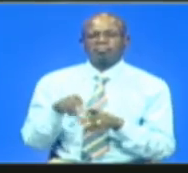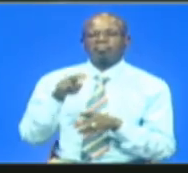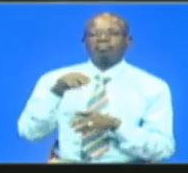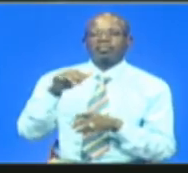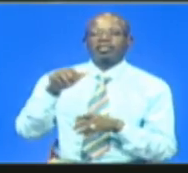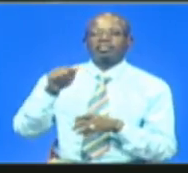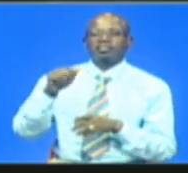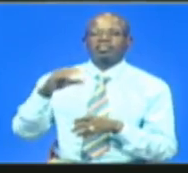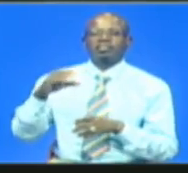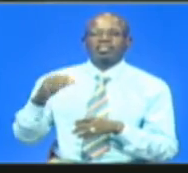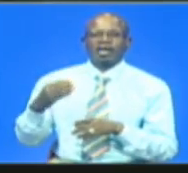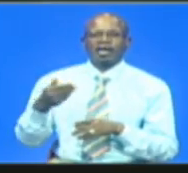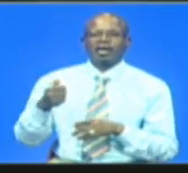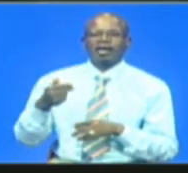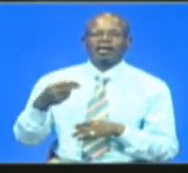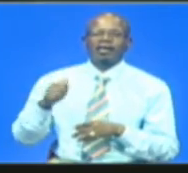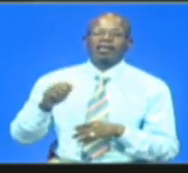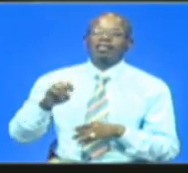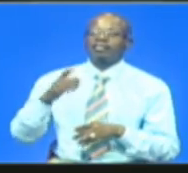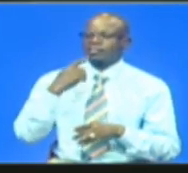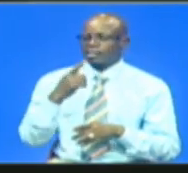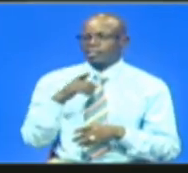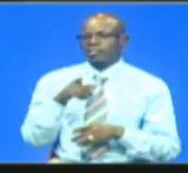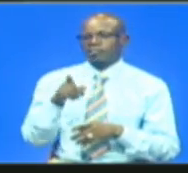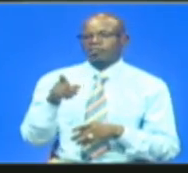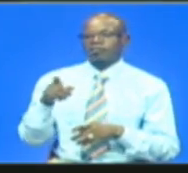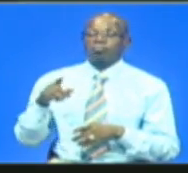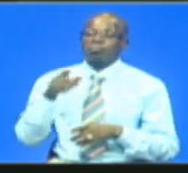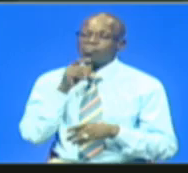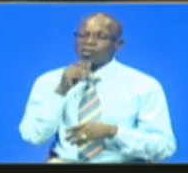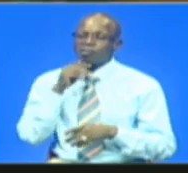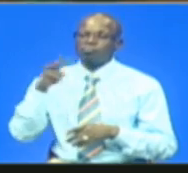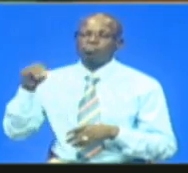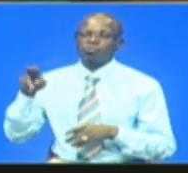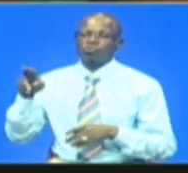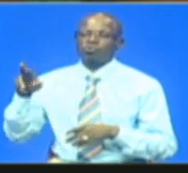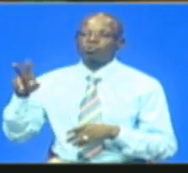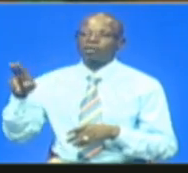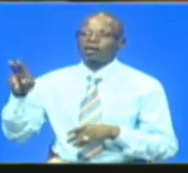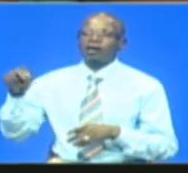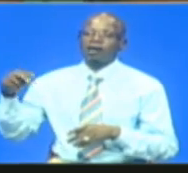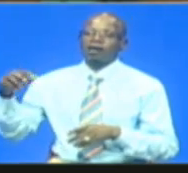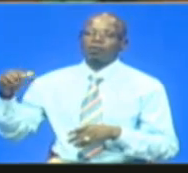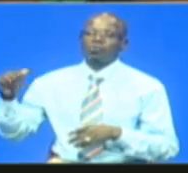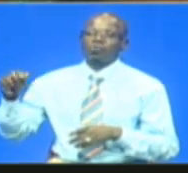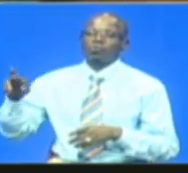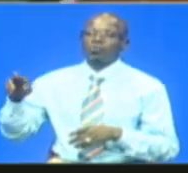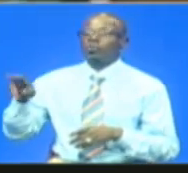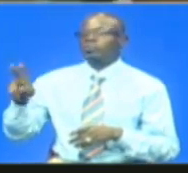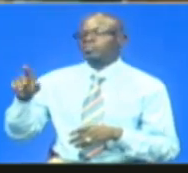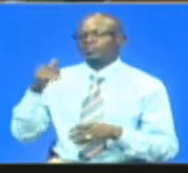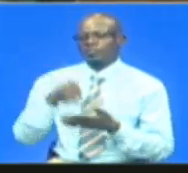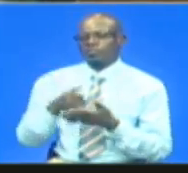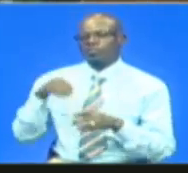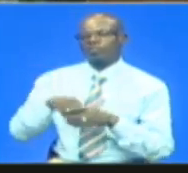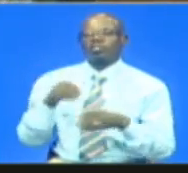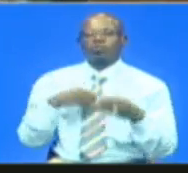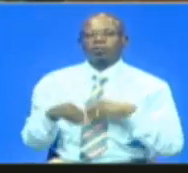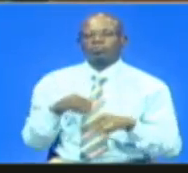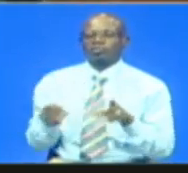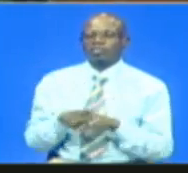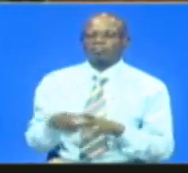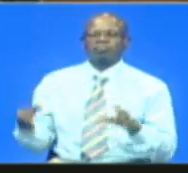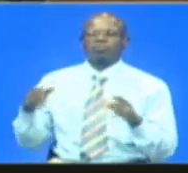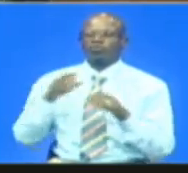was involved in the scandal because his ministry was involved in corruption and that all the information linking Murungaru to the